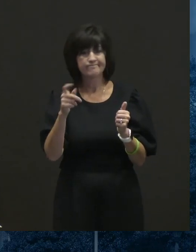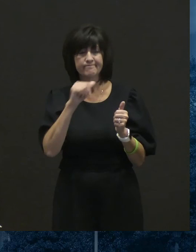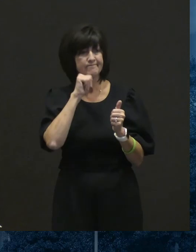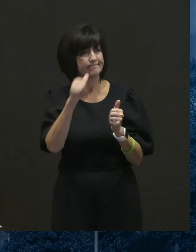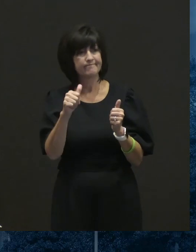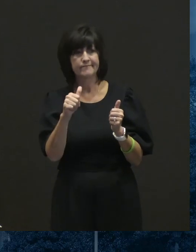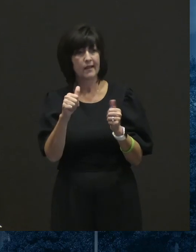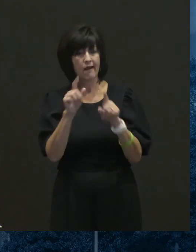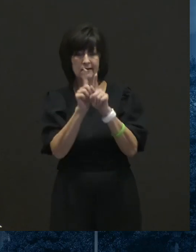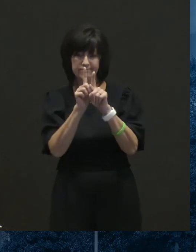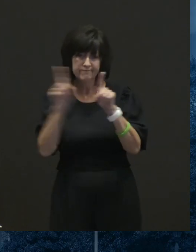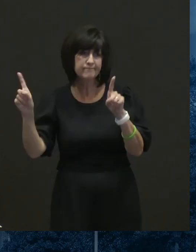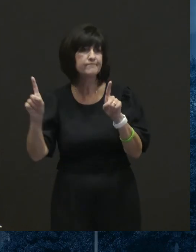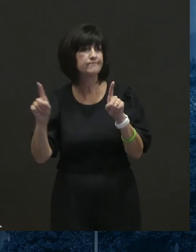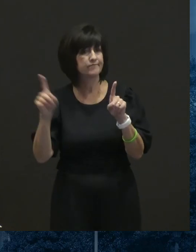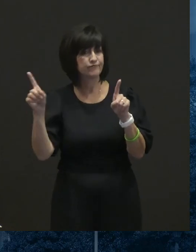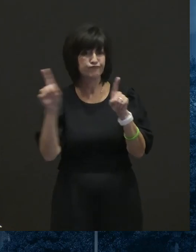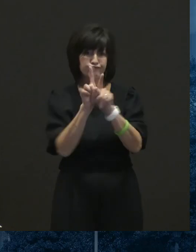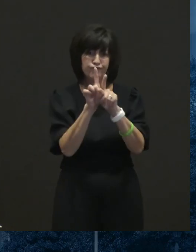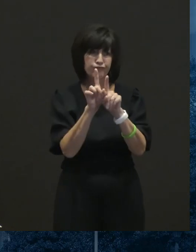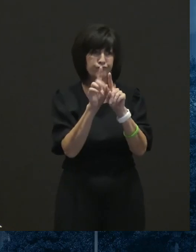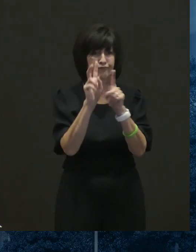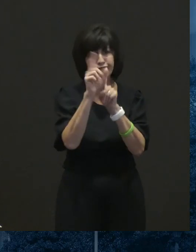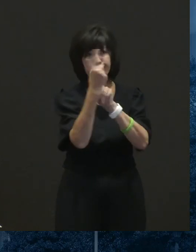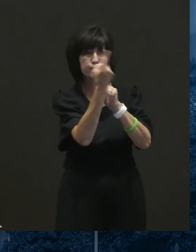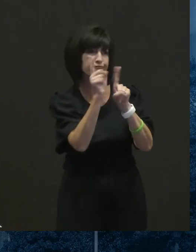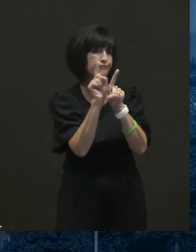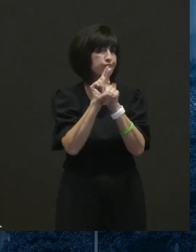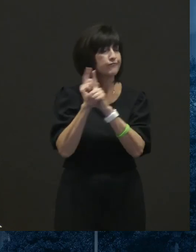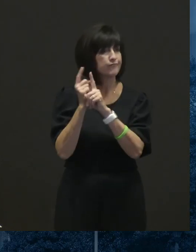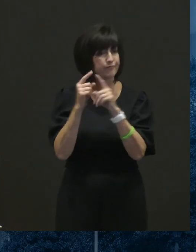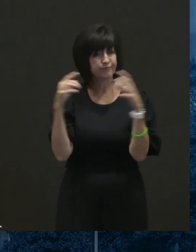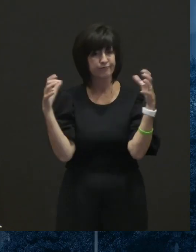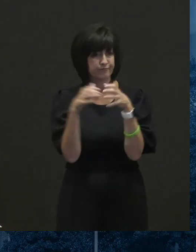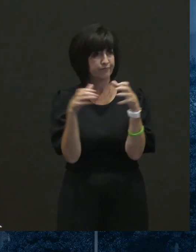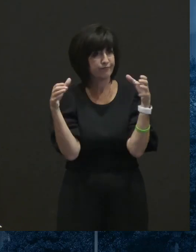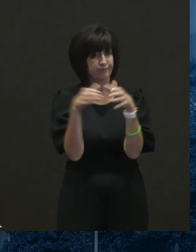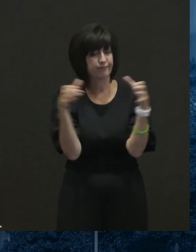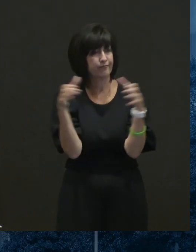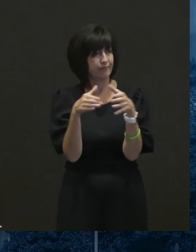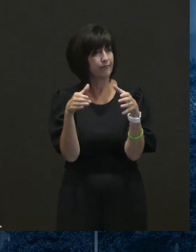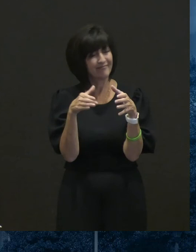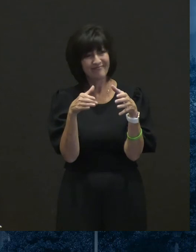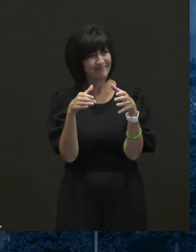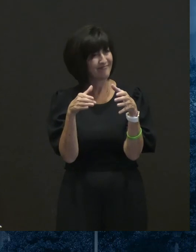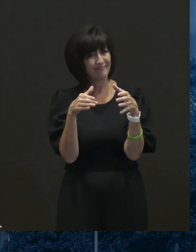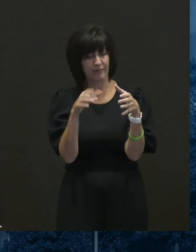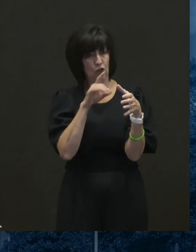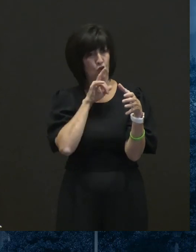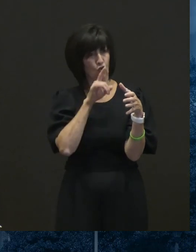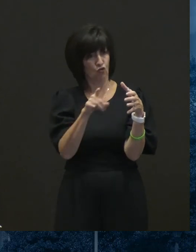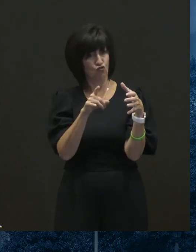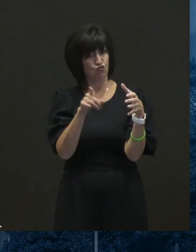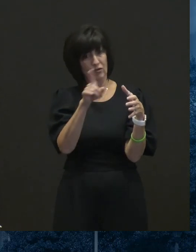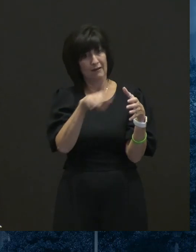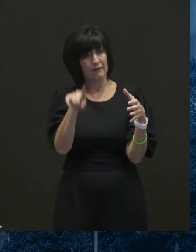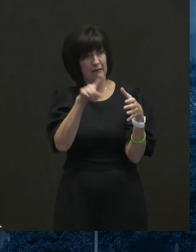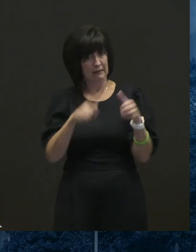on. And again, it's not as much a concern for the children as it is for their parents or their grandparents, right? They might be living